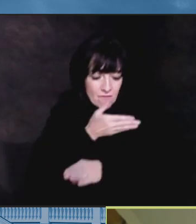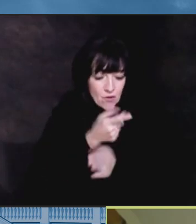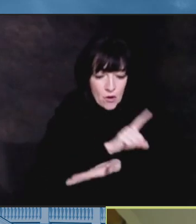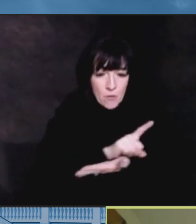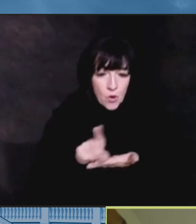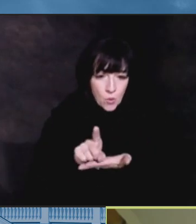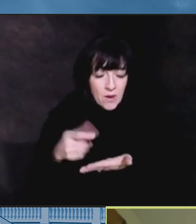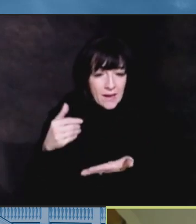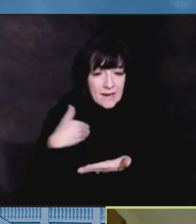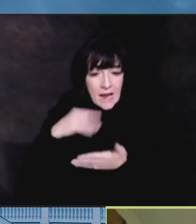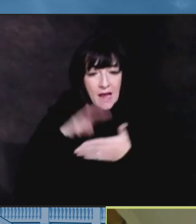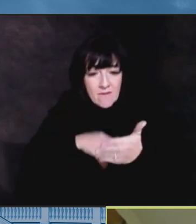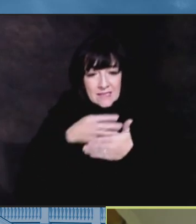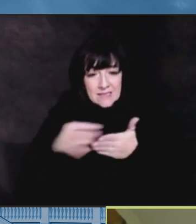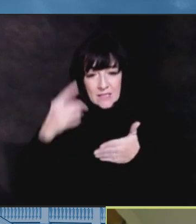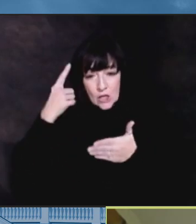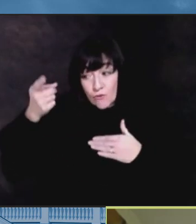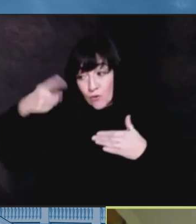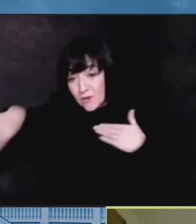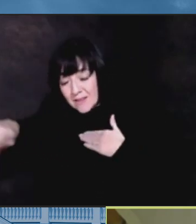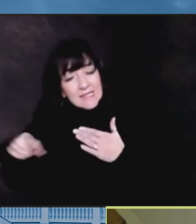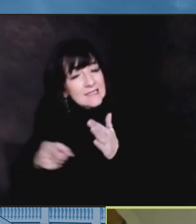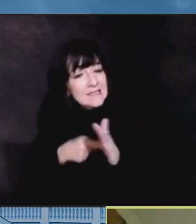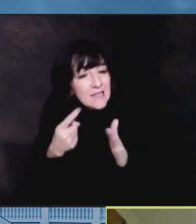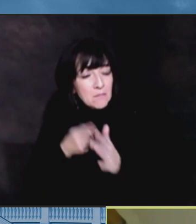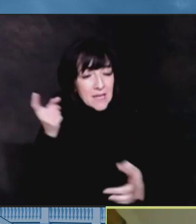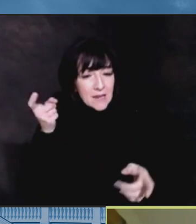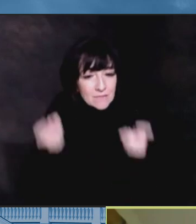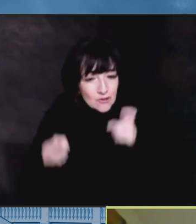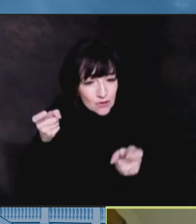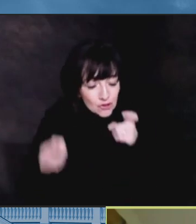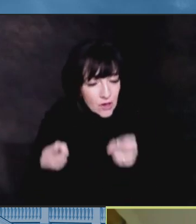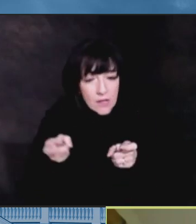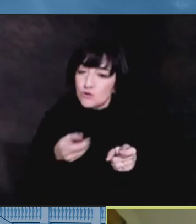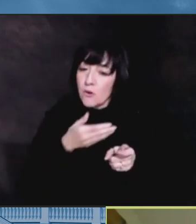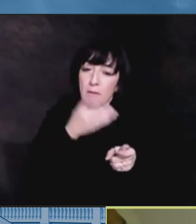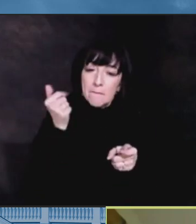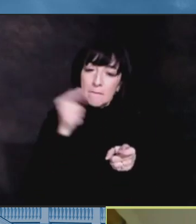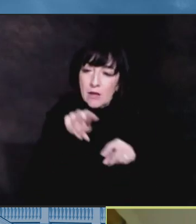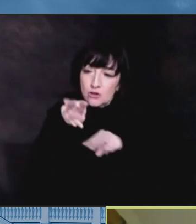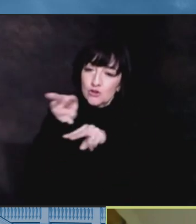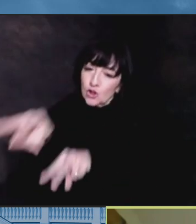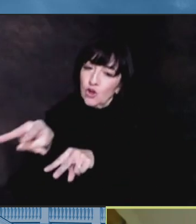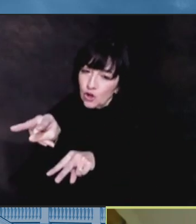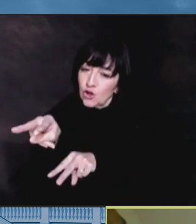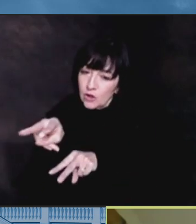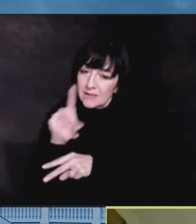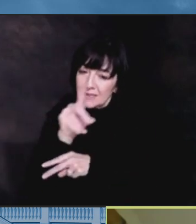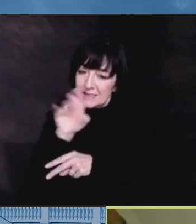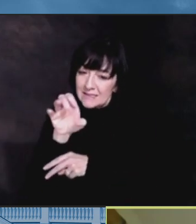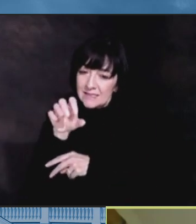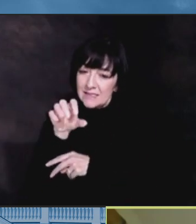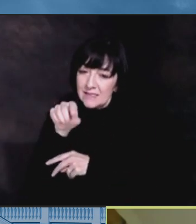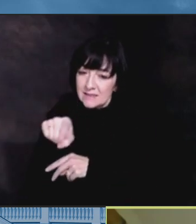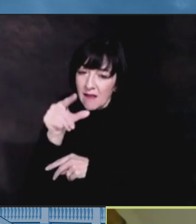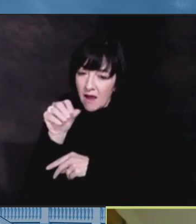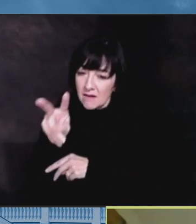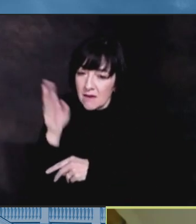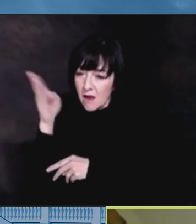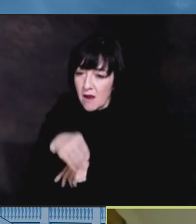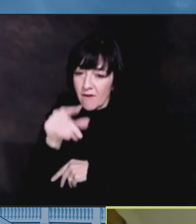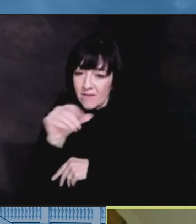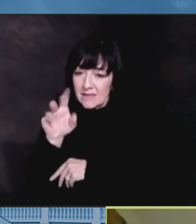week. We will make changes. We'll add sites. We may have to change some sites or hours or due to weather. If you go to de.gov/get-tested, that is the most